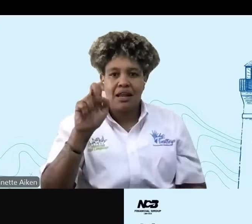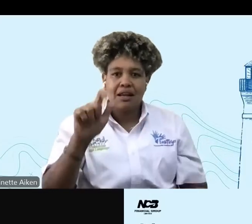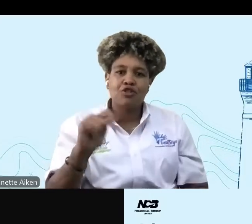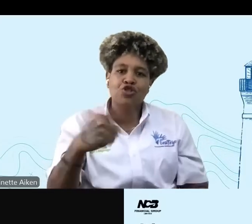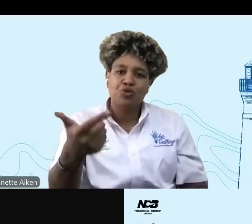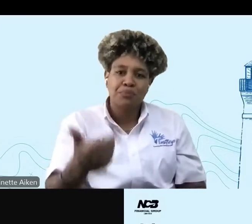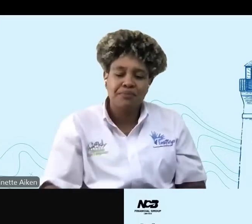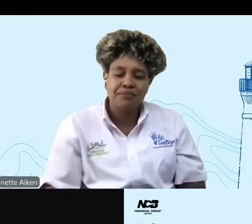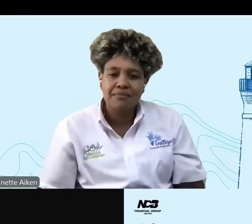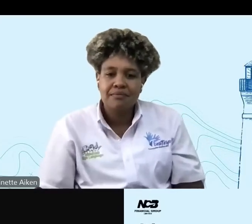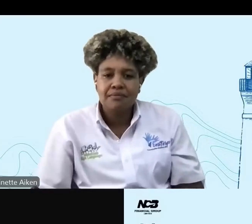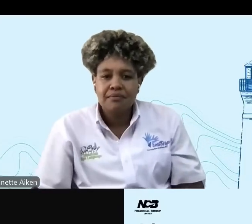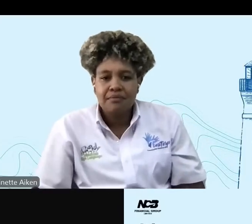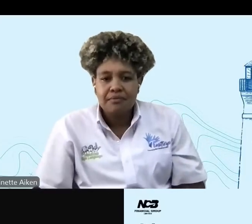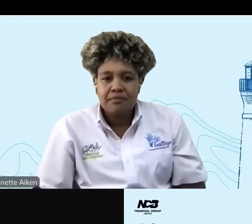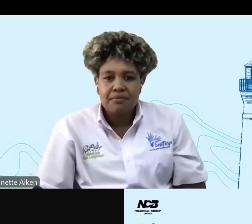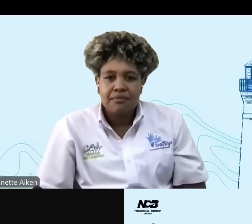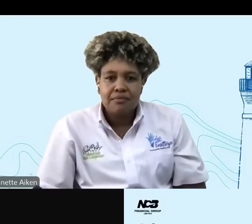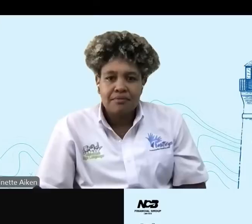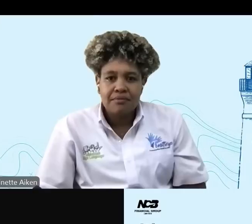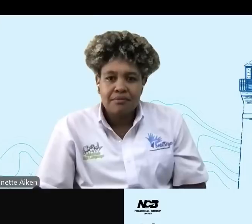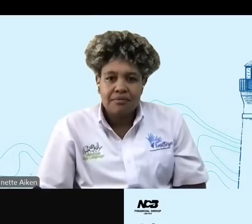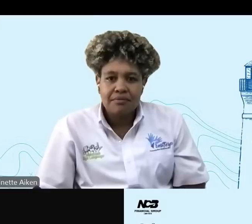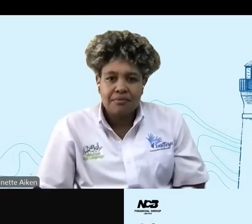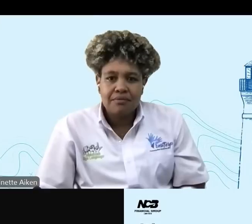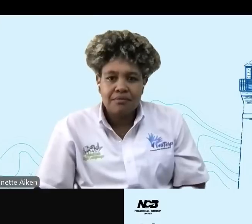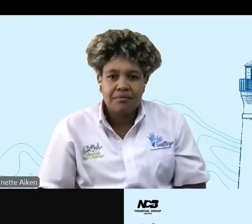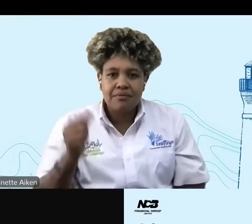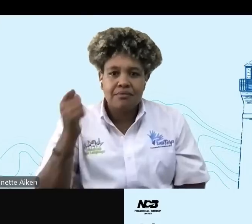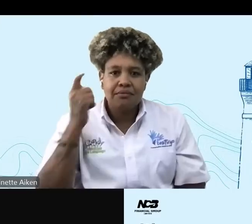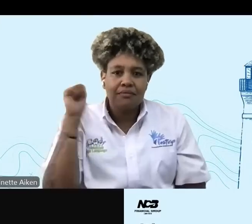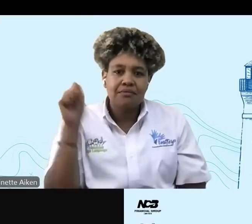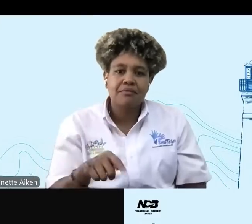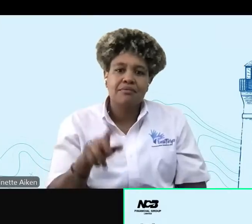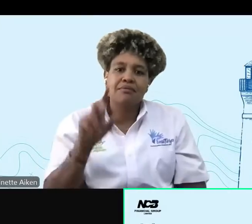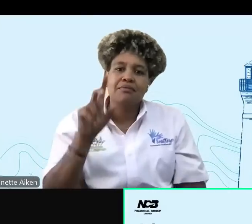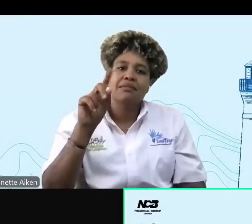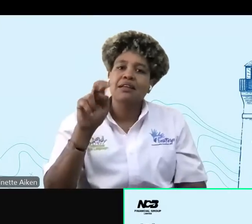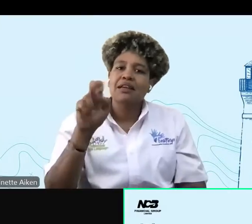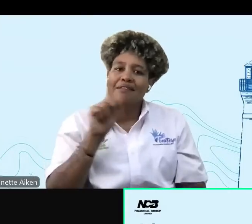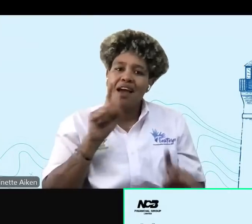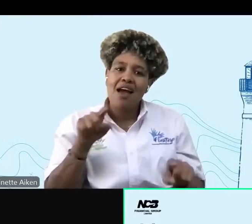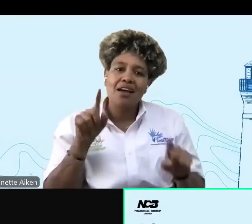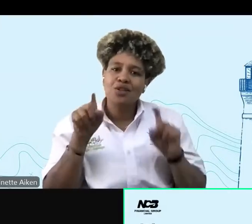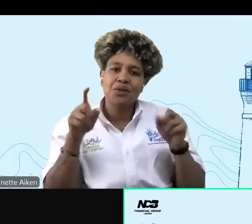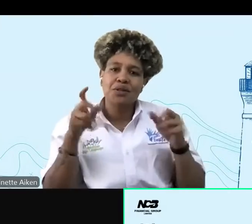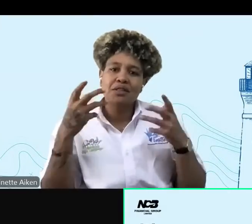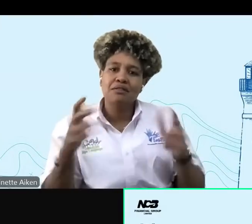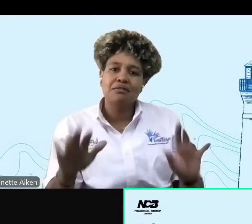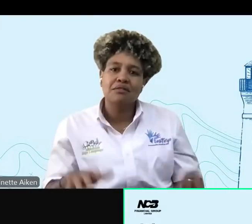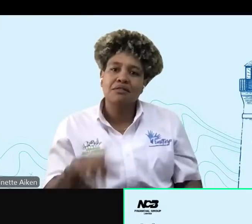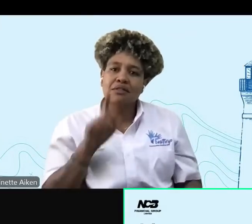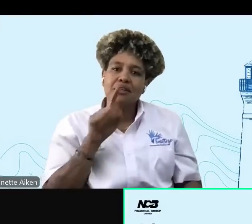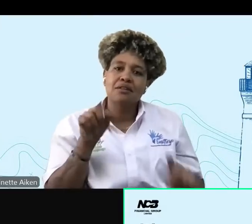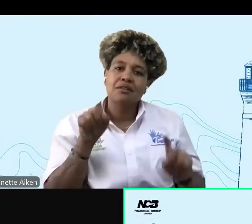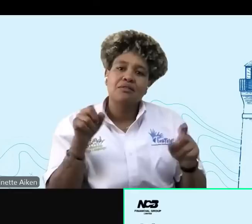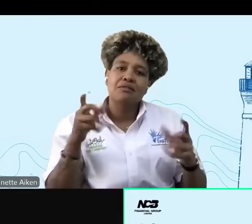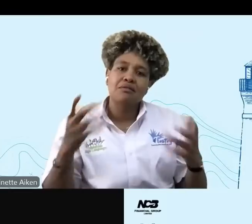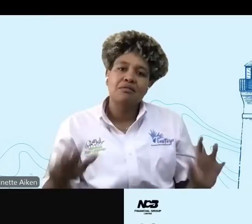up. I was just holding for you until you came. You've answered the questions, Dave.